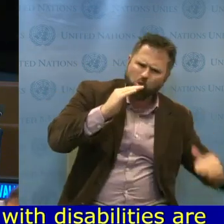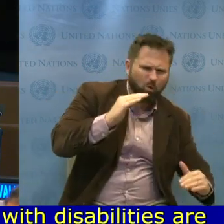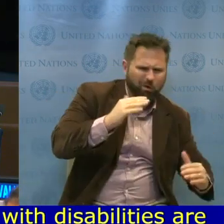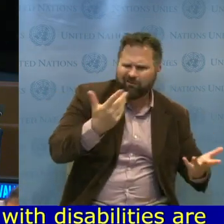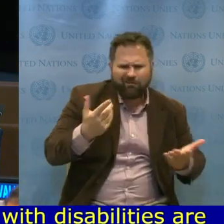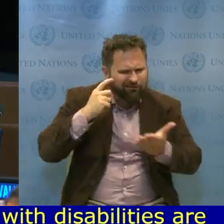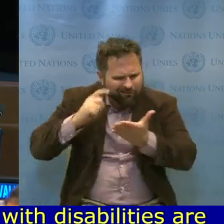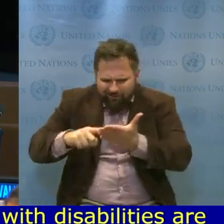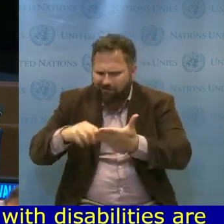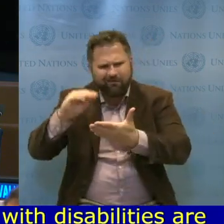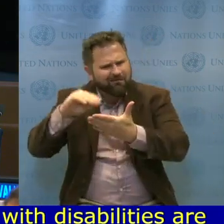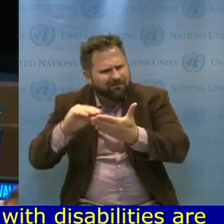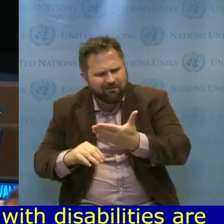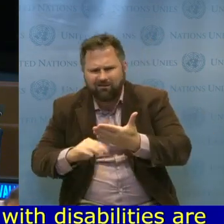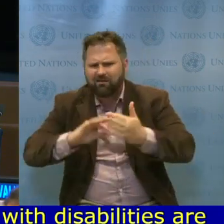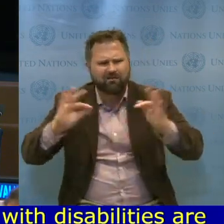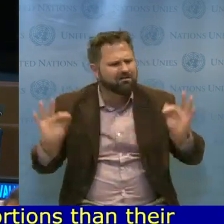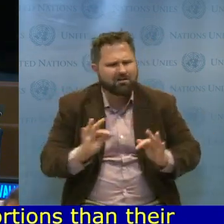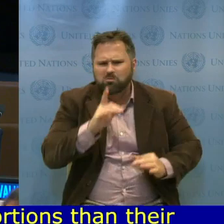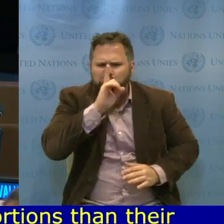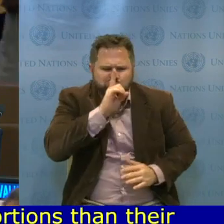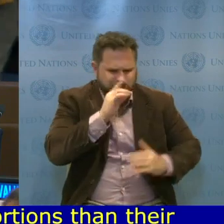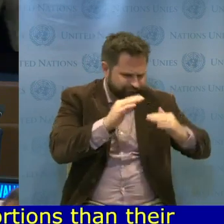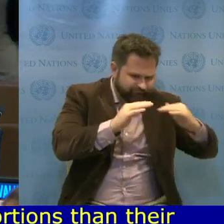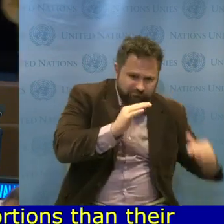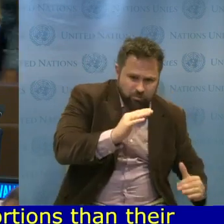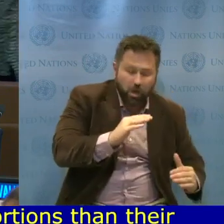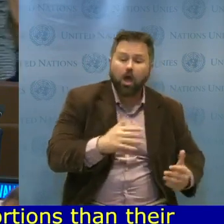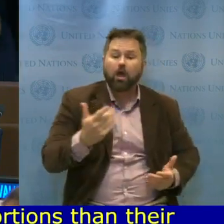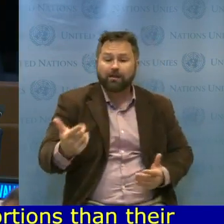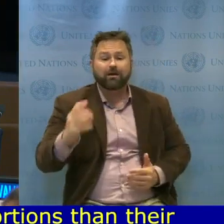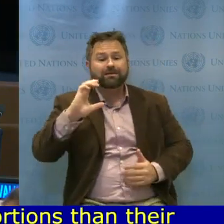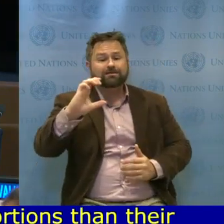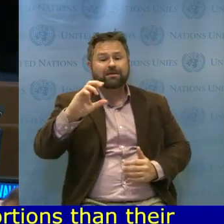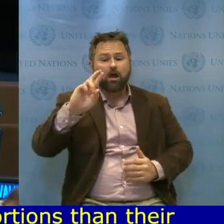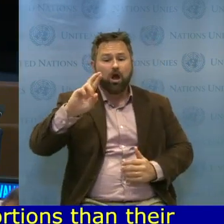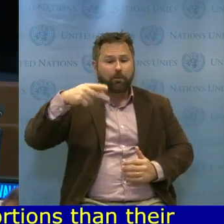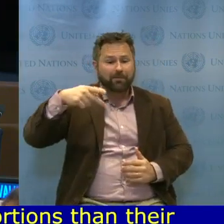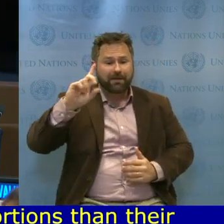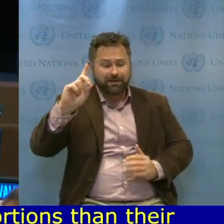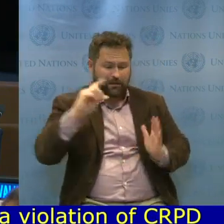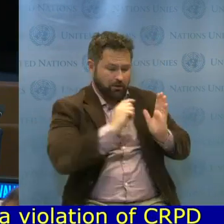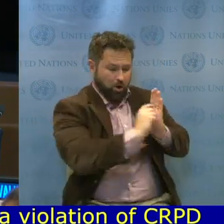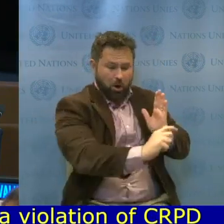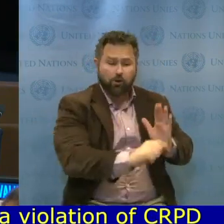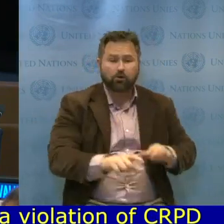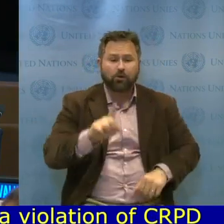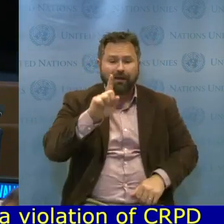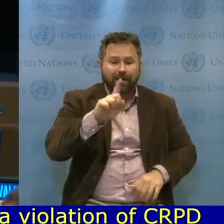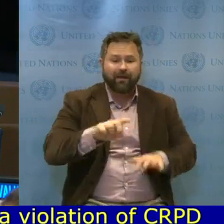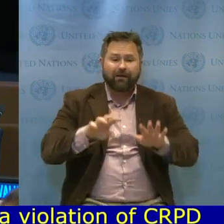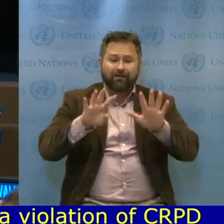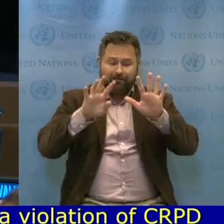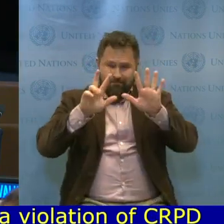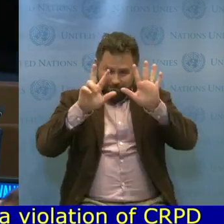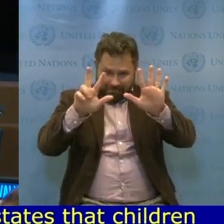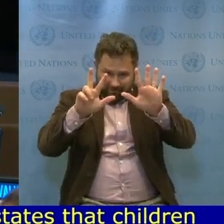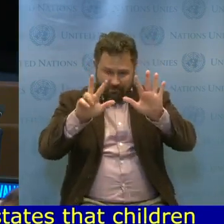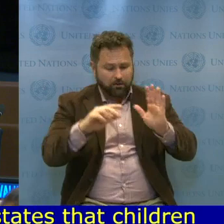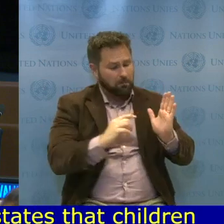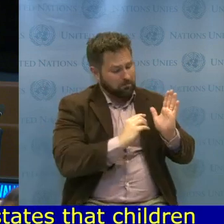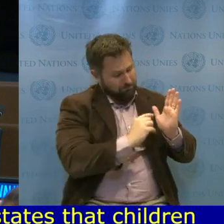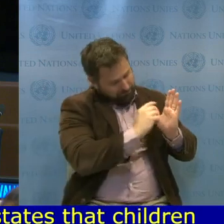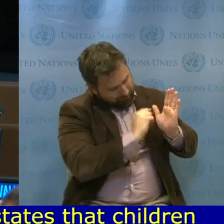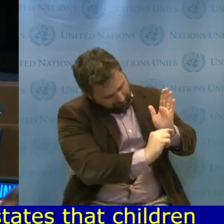2, which states that children with disabilities shall be registered immediately after birth and have the right to a name, nationality, and